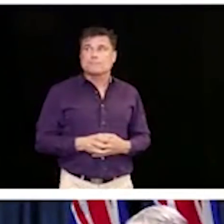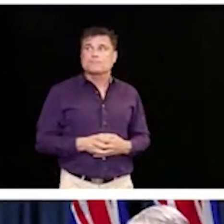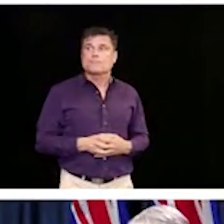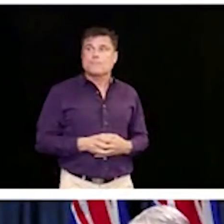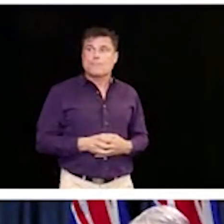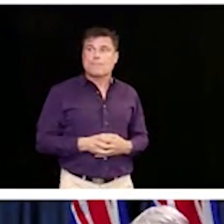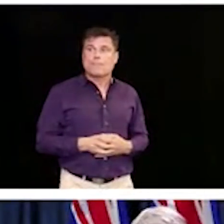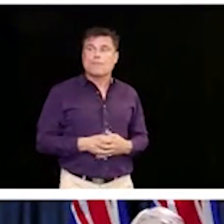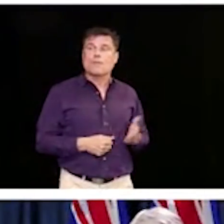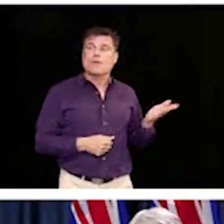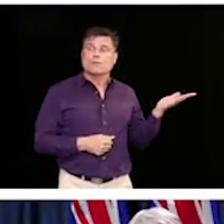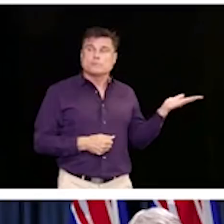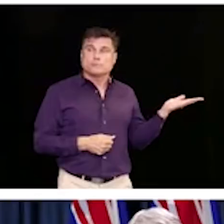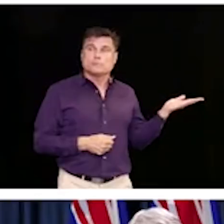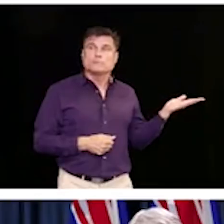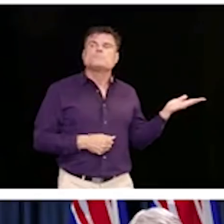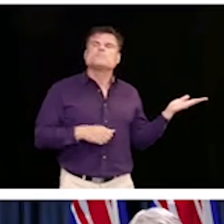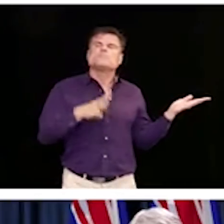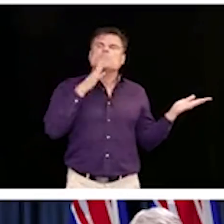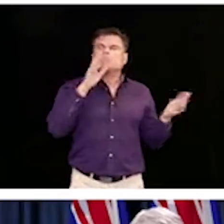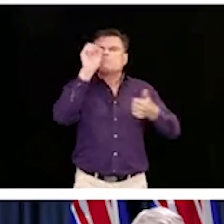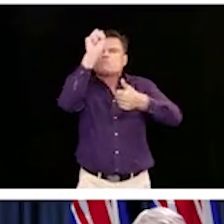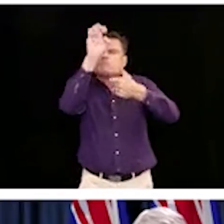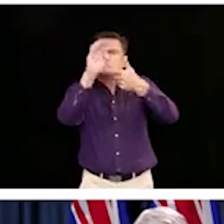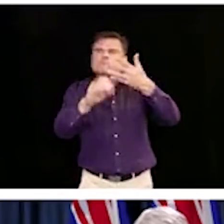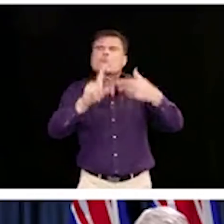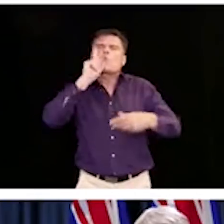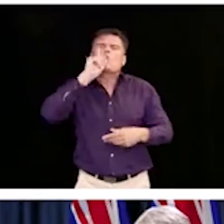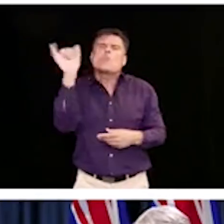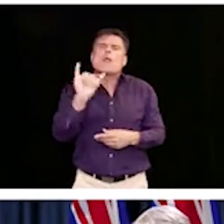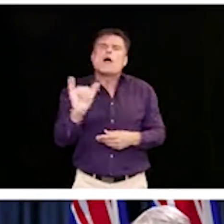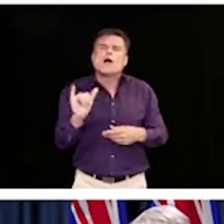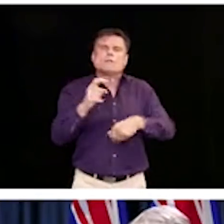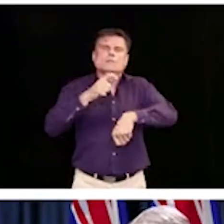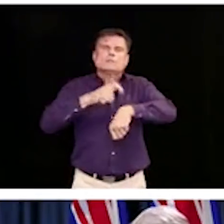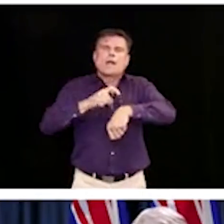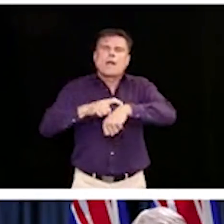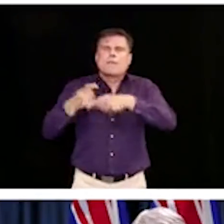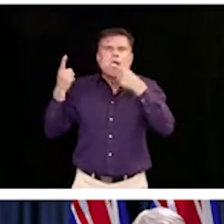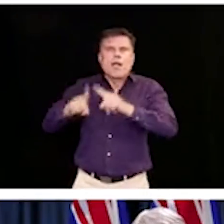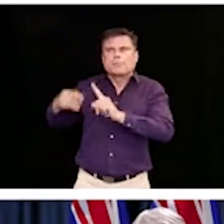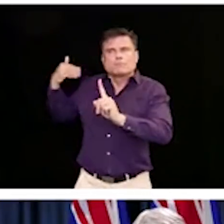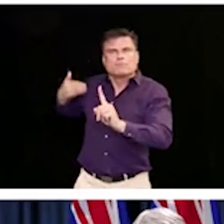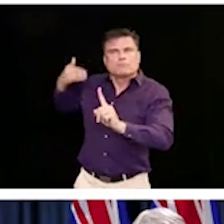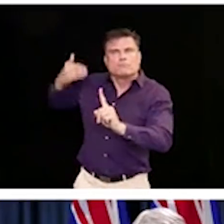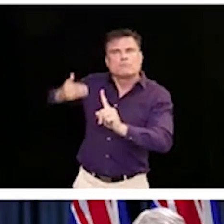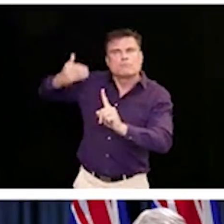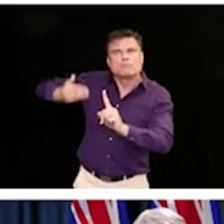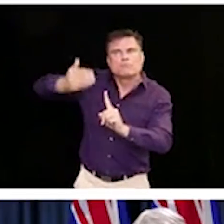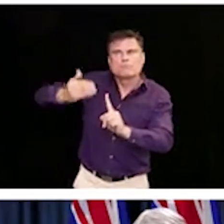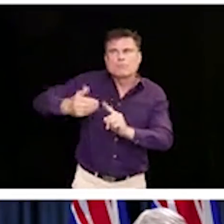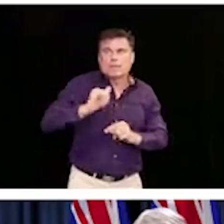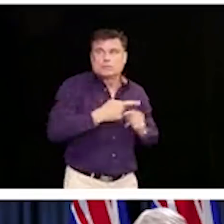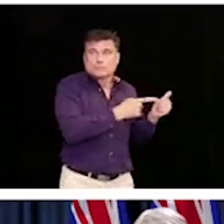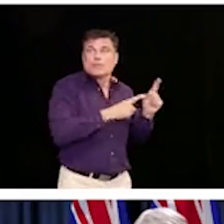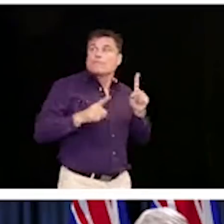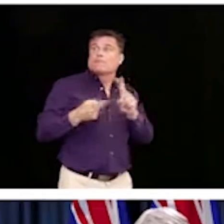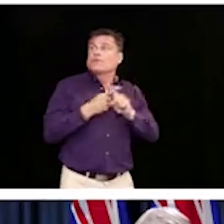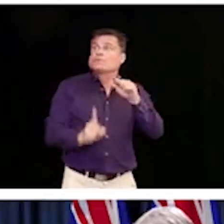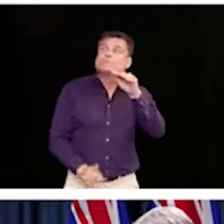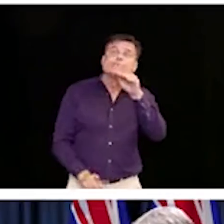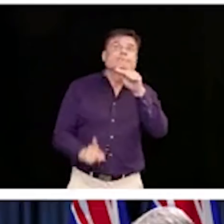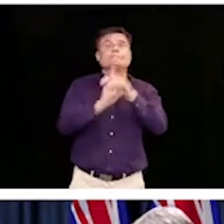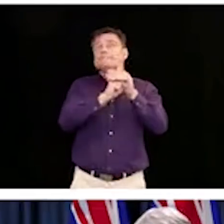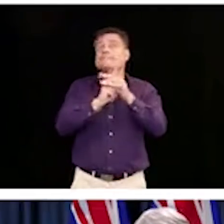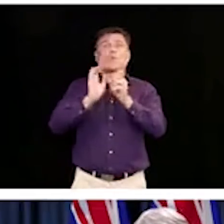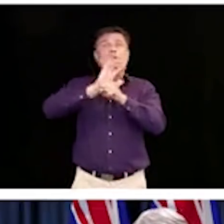So I want to begin with just a very brief timeline of recent events. As you can see from the slide, the first COVID case in our province